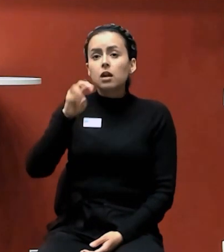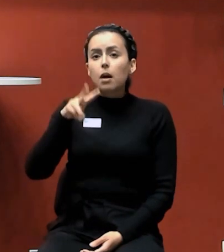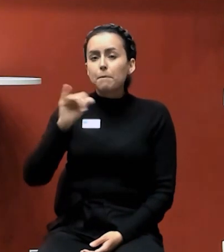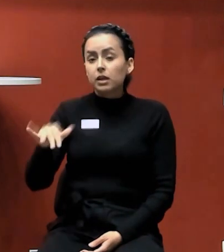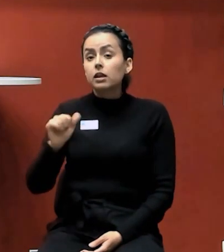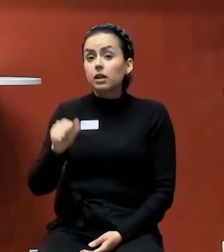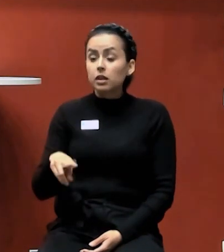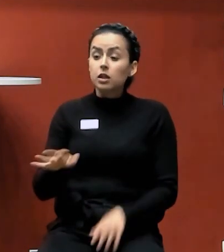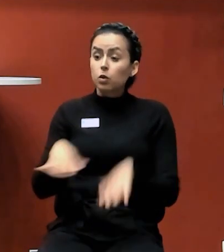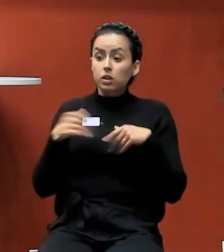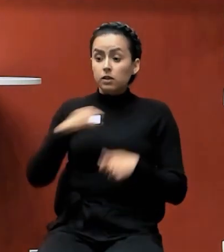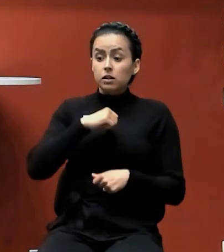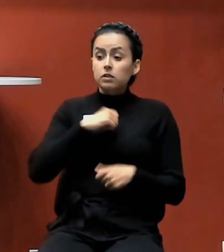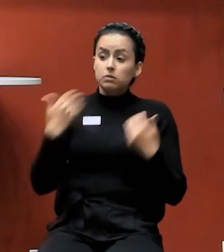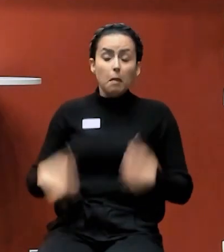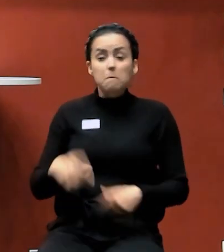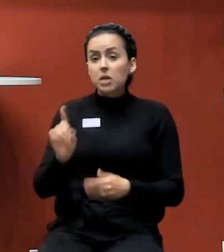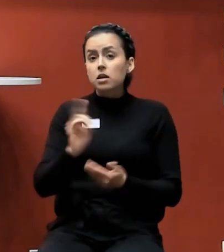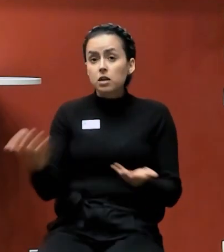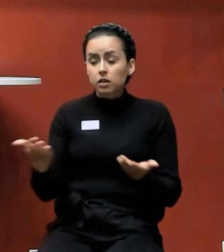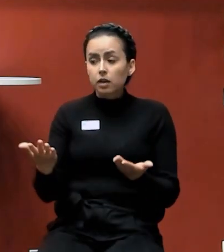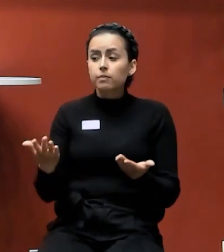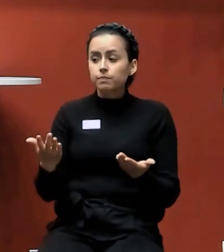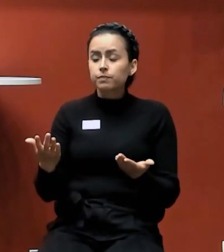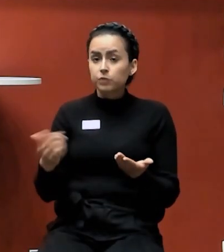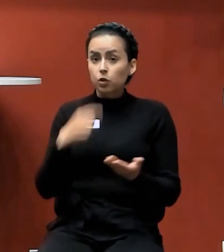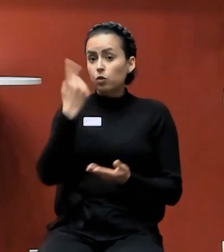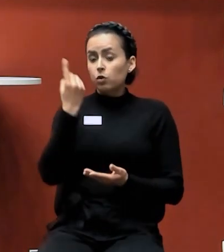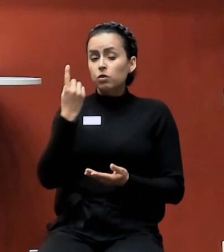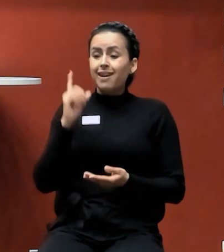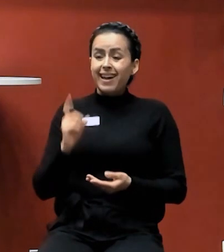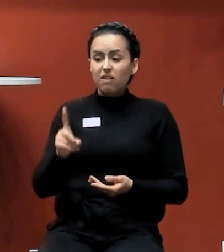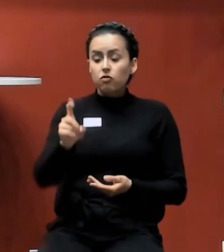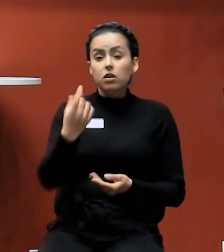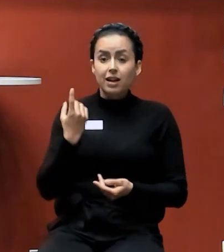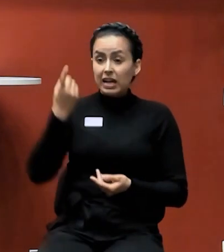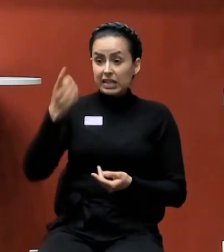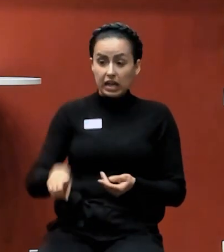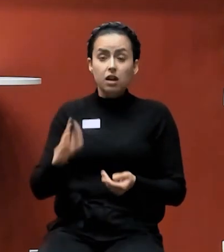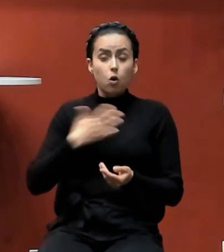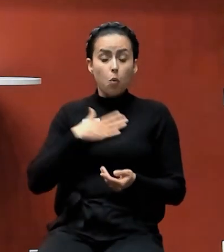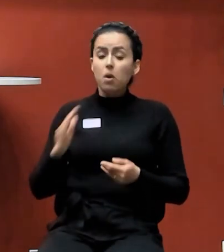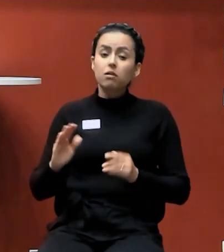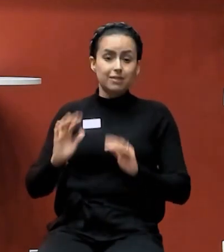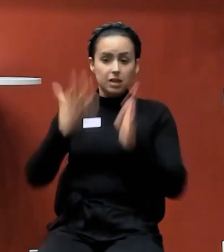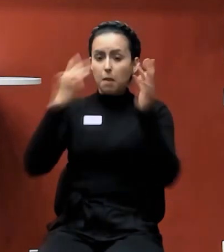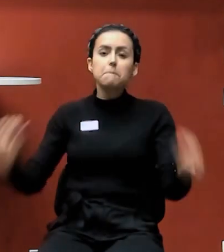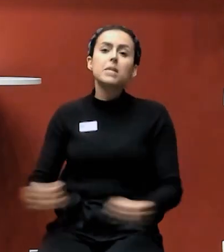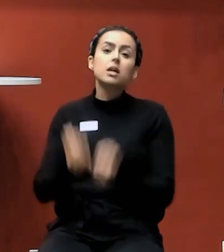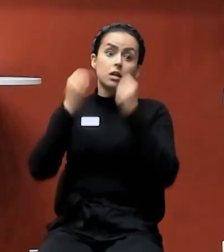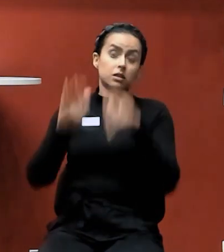A surprising thing about myself was a horse once saved my life. Horse? A horse.